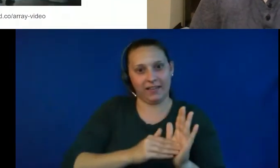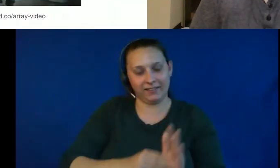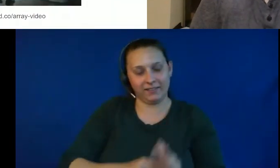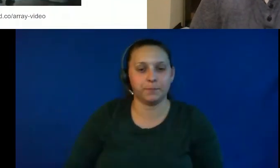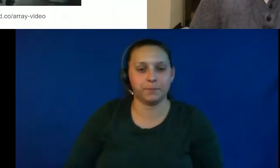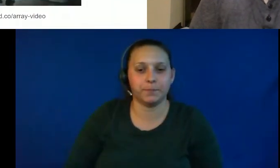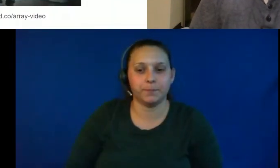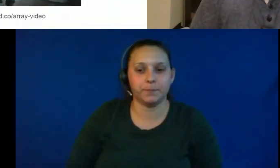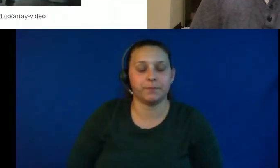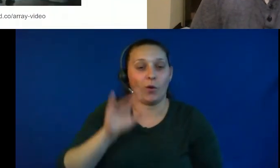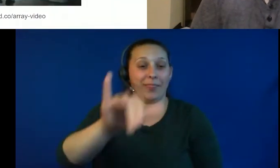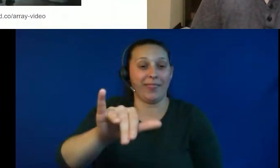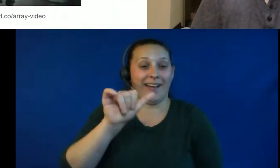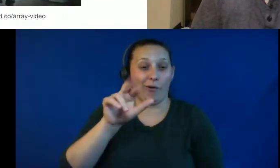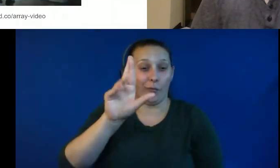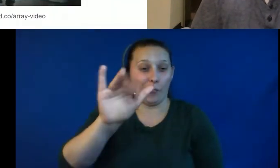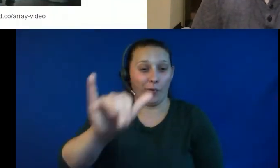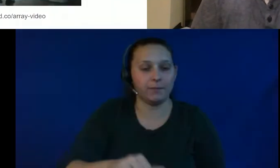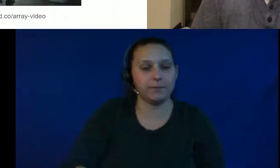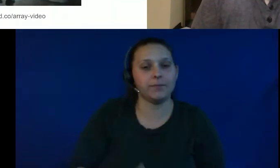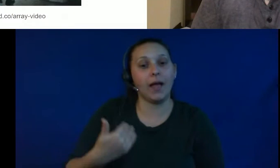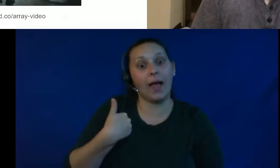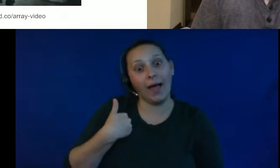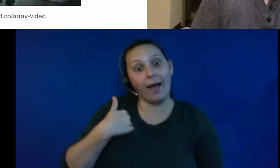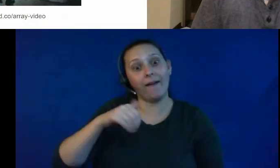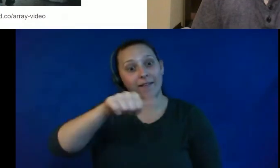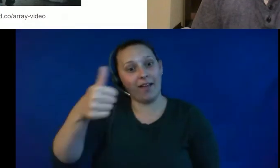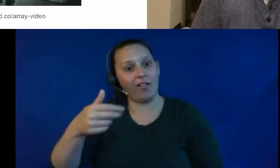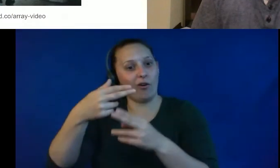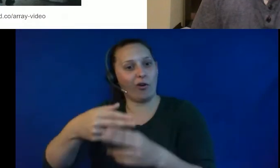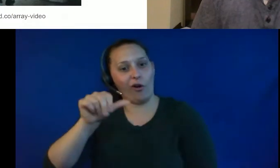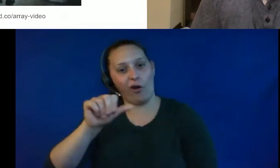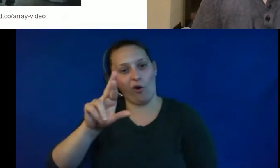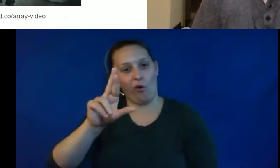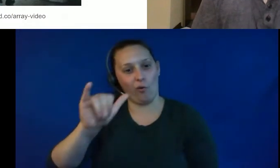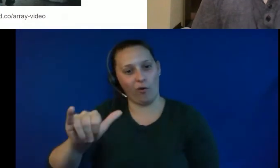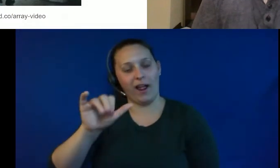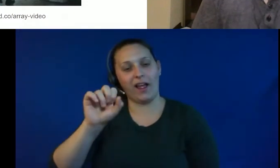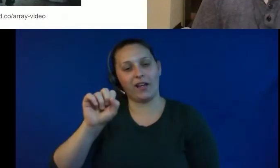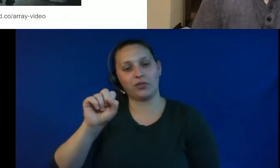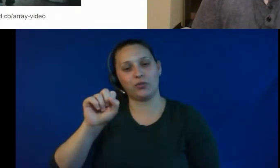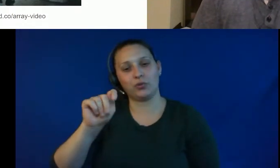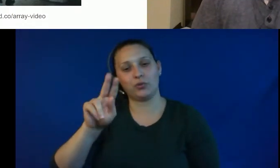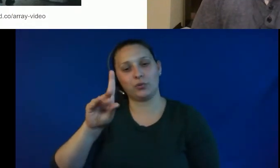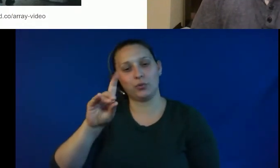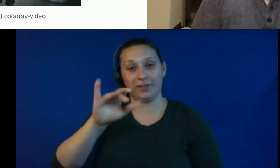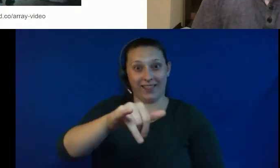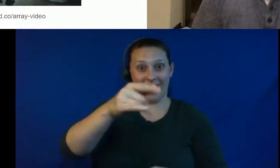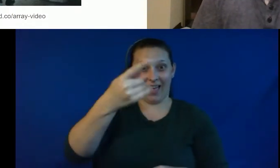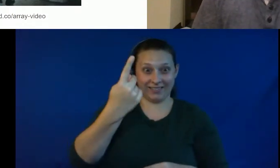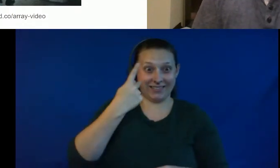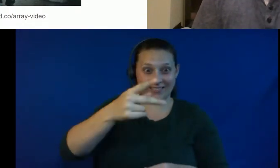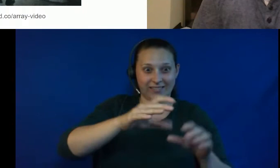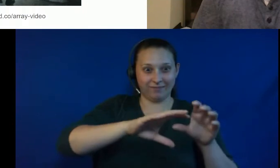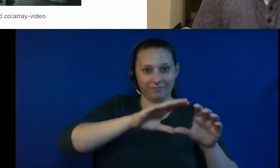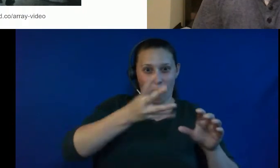that's the Array system. We have another one called the Array Studio system, which will essentially be 4 of these array systems next to each other. So basically,